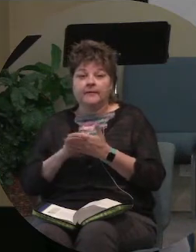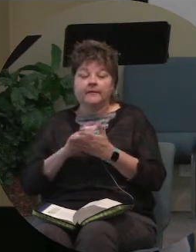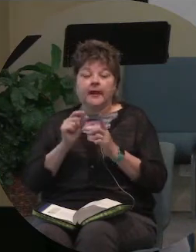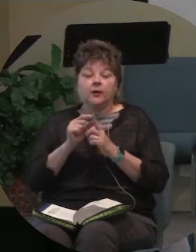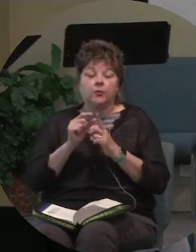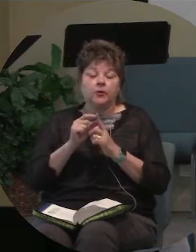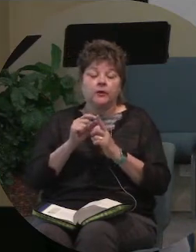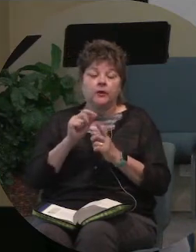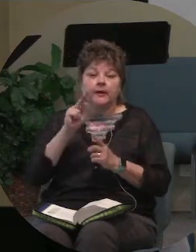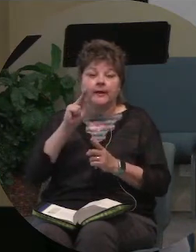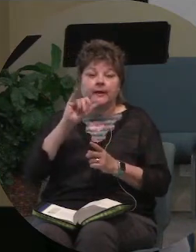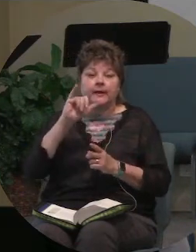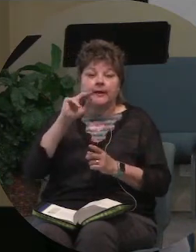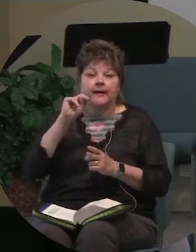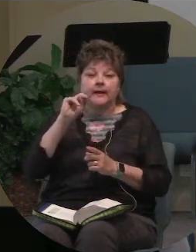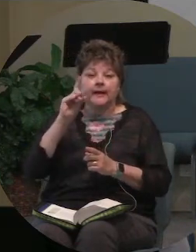kind